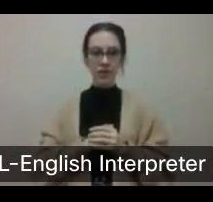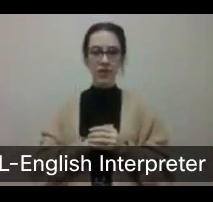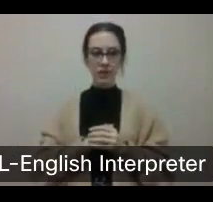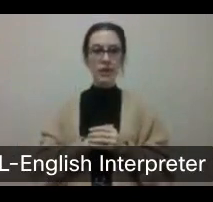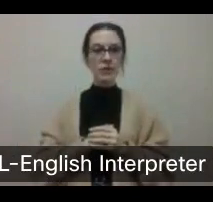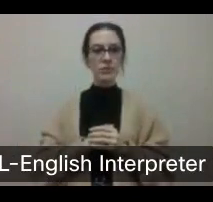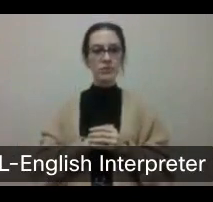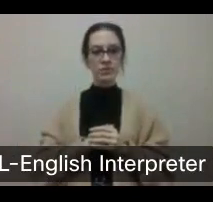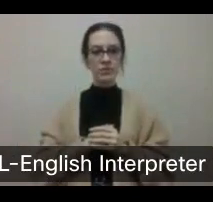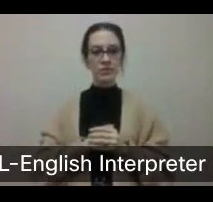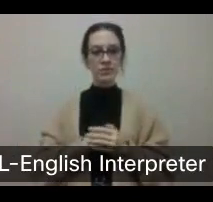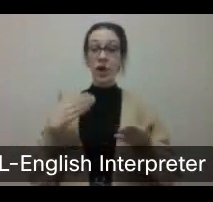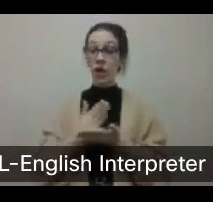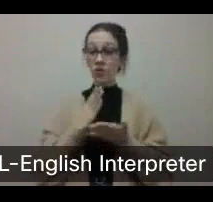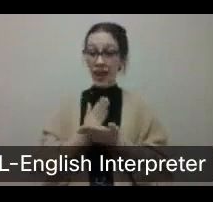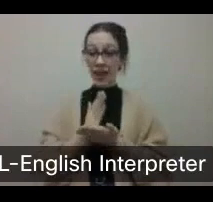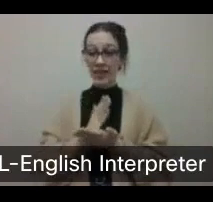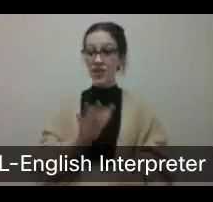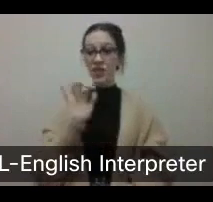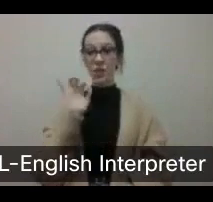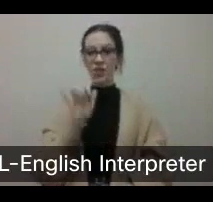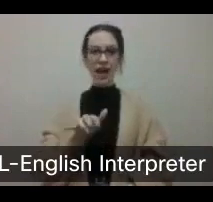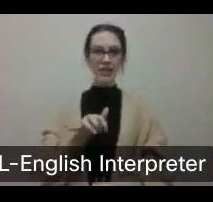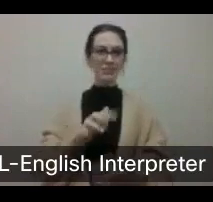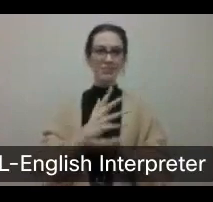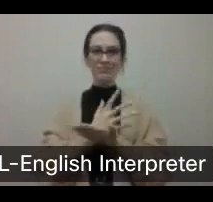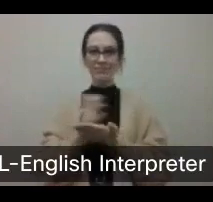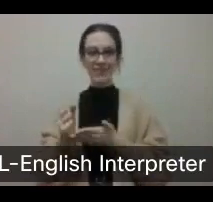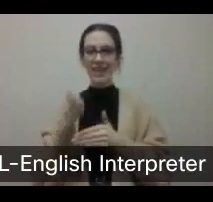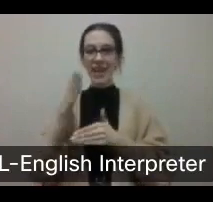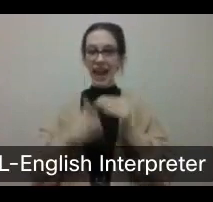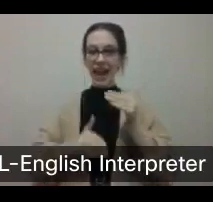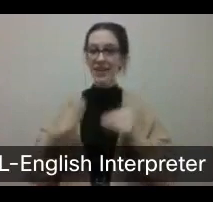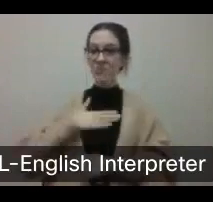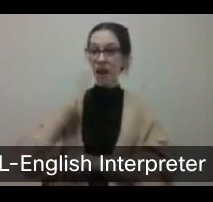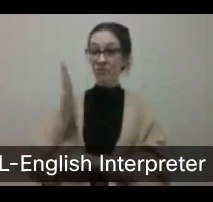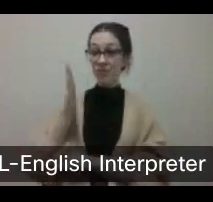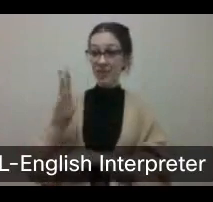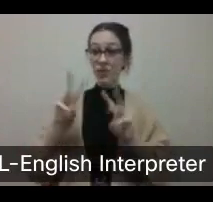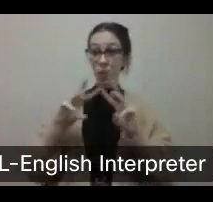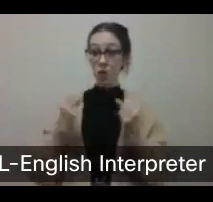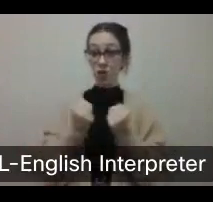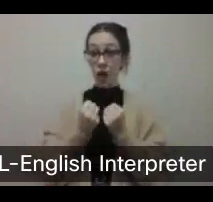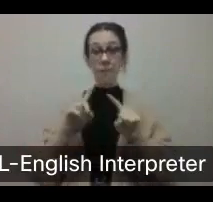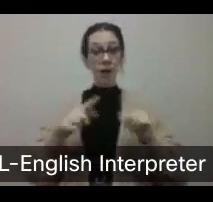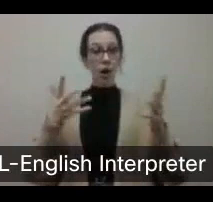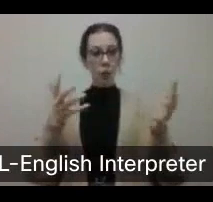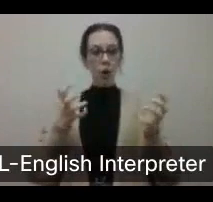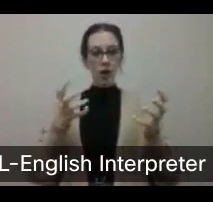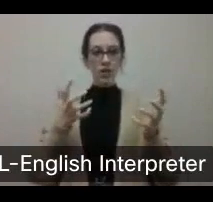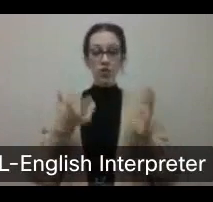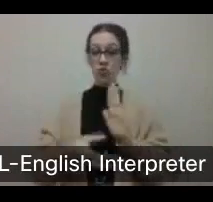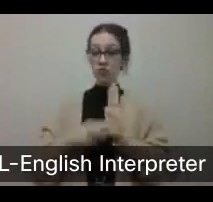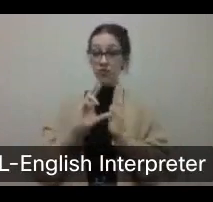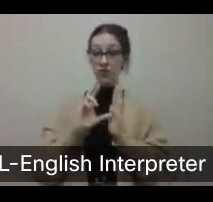All right, so that brings us to the end of this particular workshop. But in summary, I'd like to just remind us